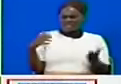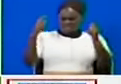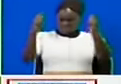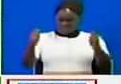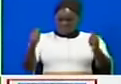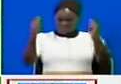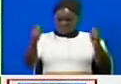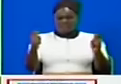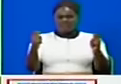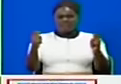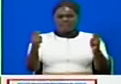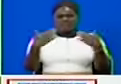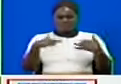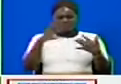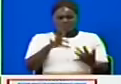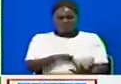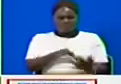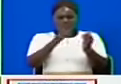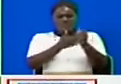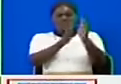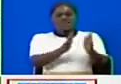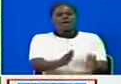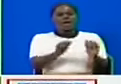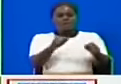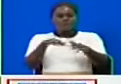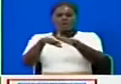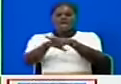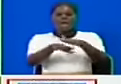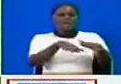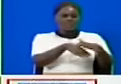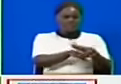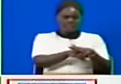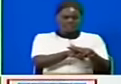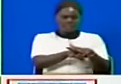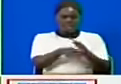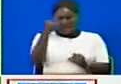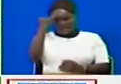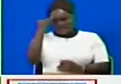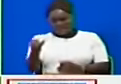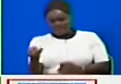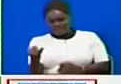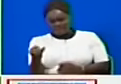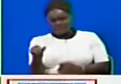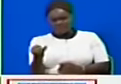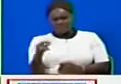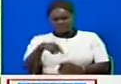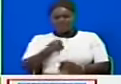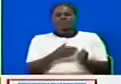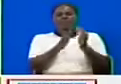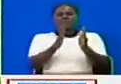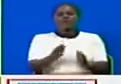so the people chose a leader whom they can access, leader whom they believe in terms of ideas. And I think I was that leader.